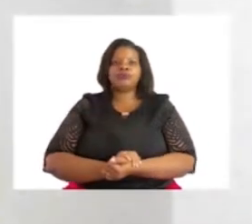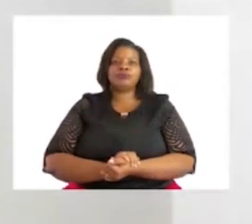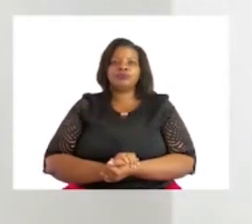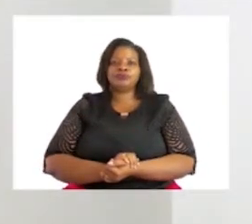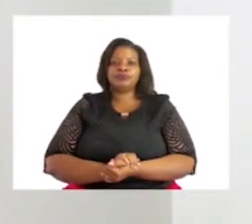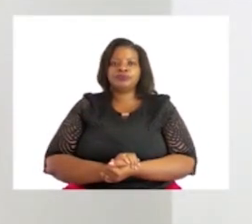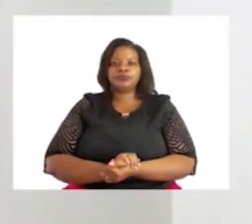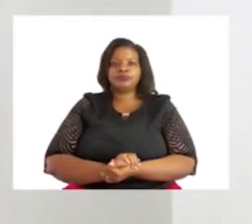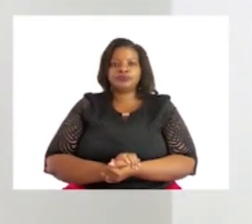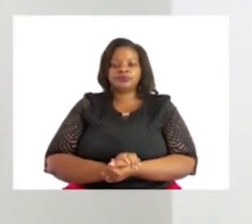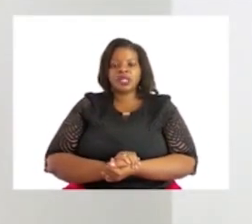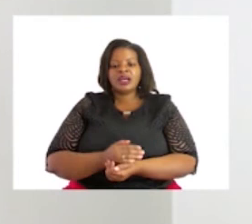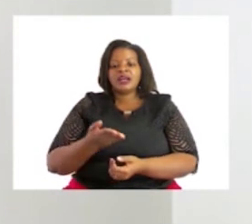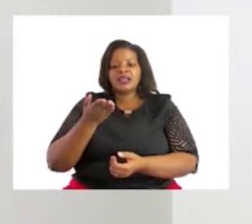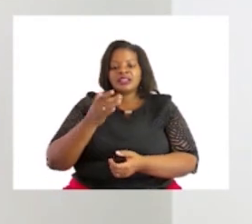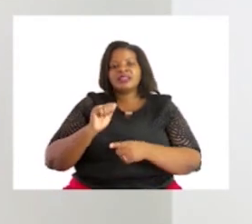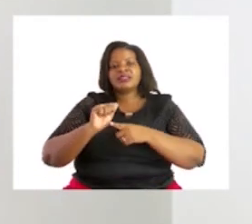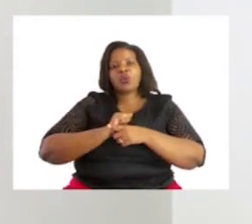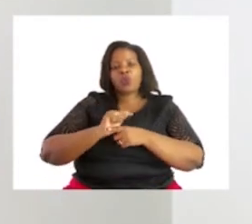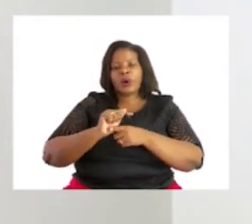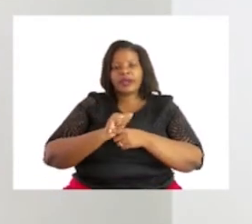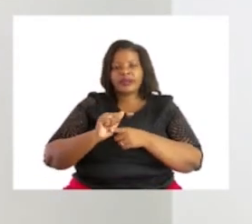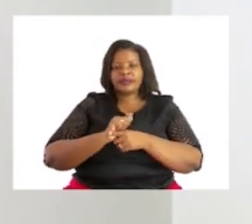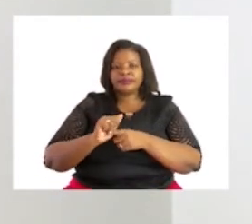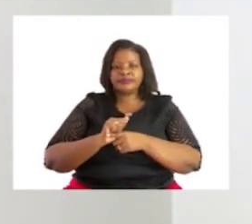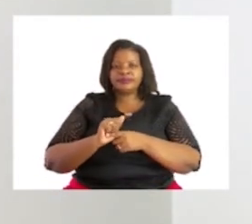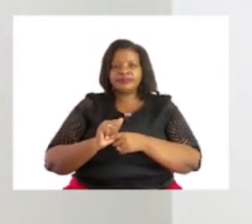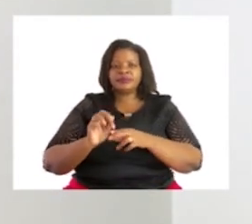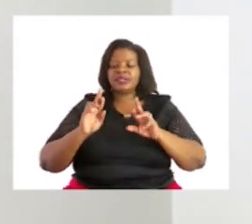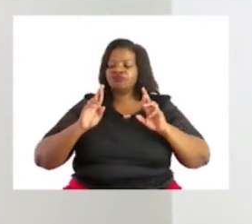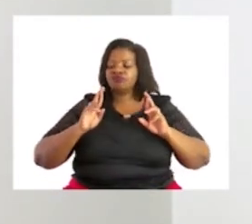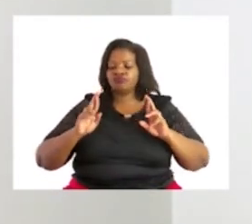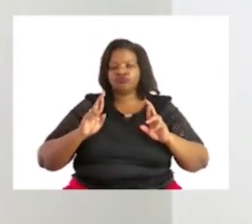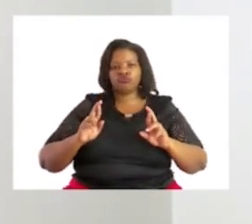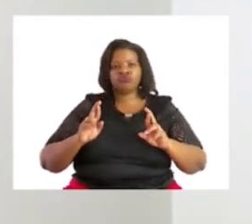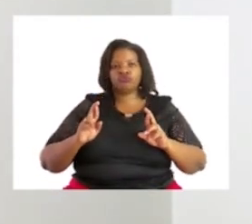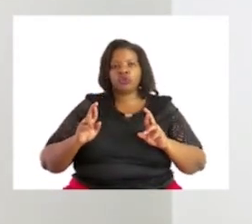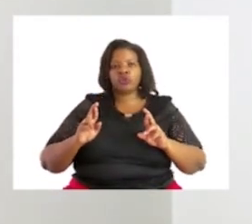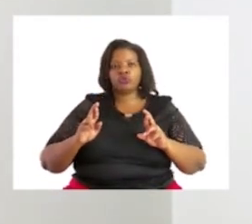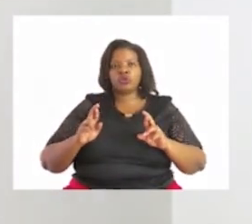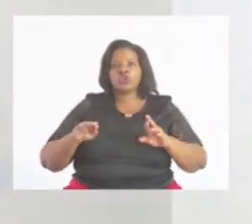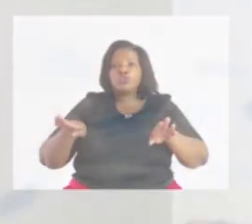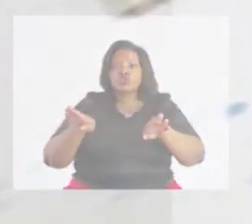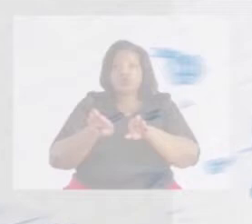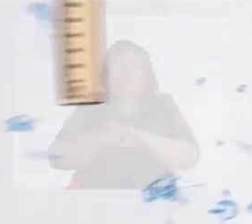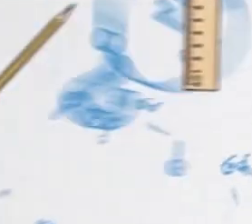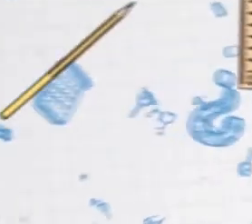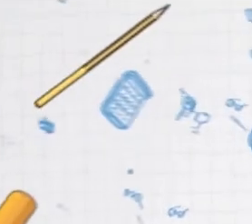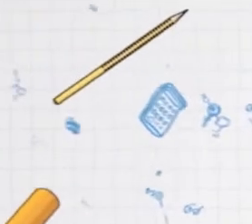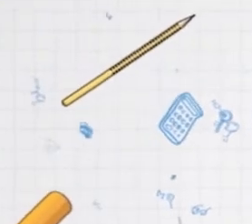So that is the activity. I hope and wish you will do it right.